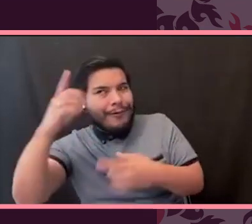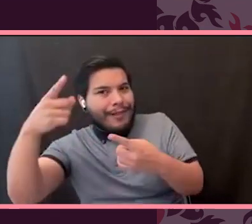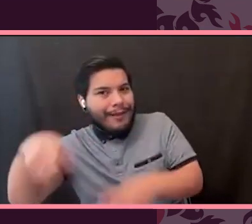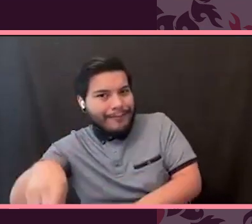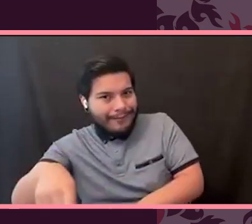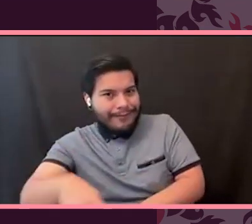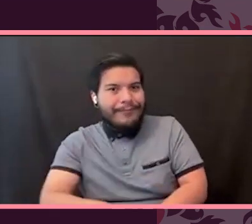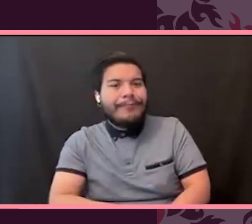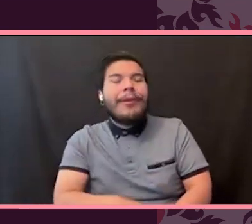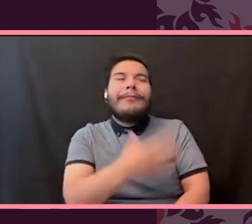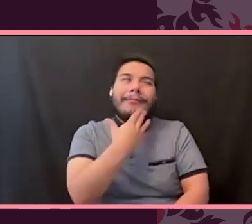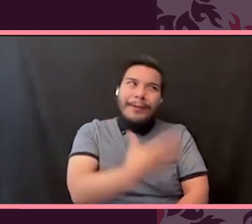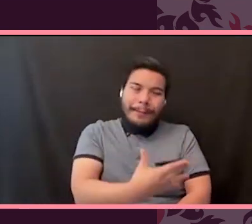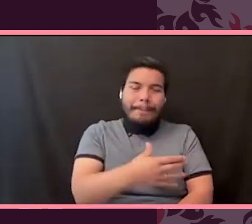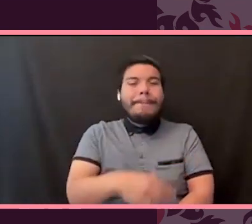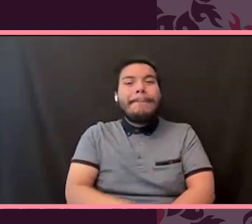Thank you.